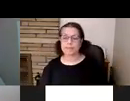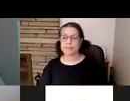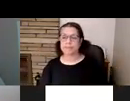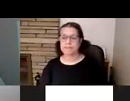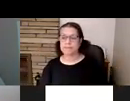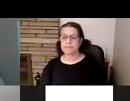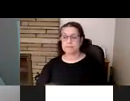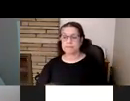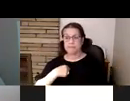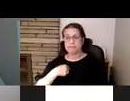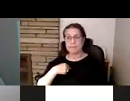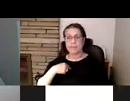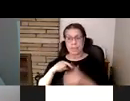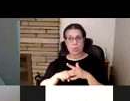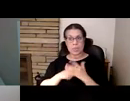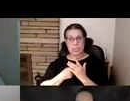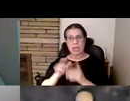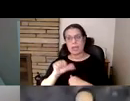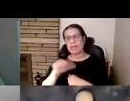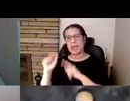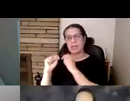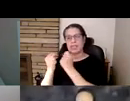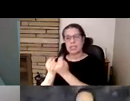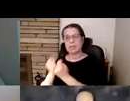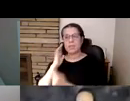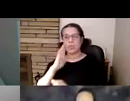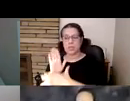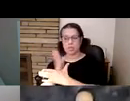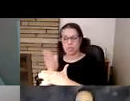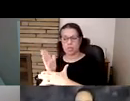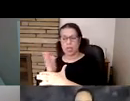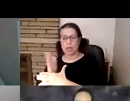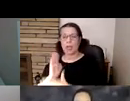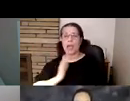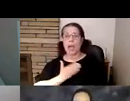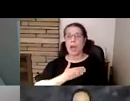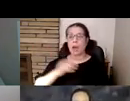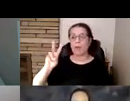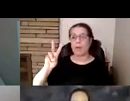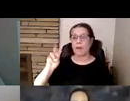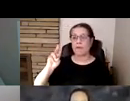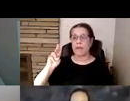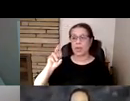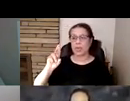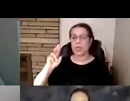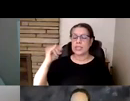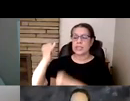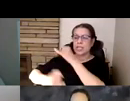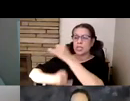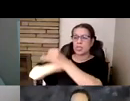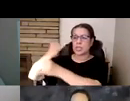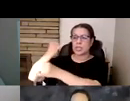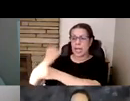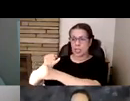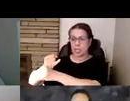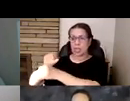I'll start, and then I'll let other people on our team share. Our vendor, Cubic, is an international leader in fare vending machines,